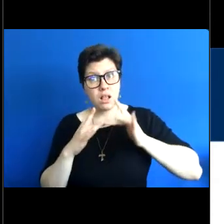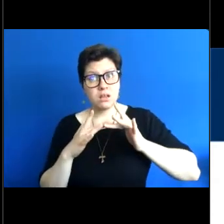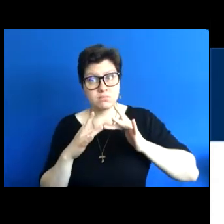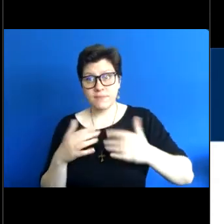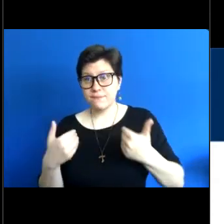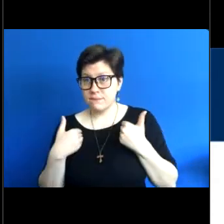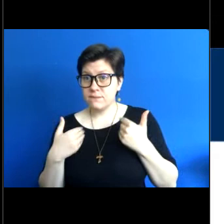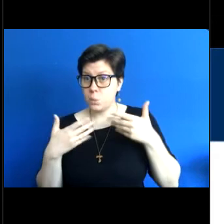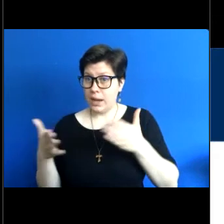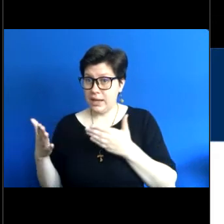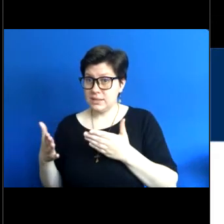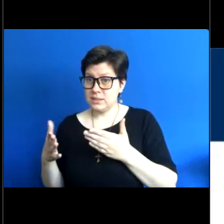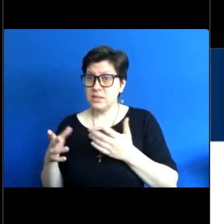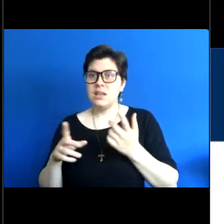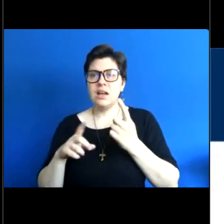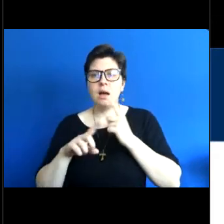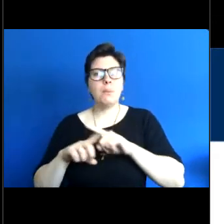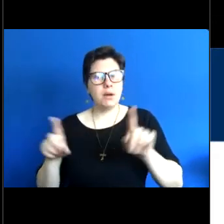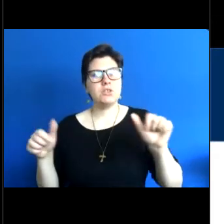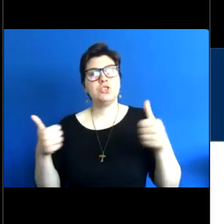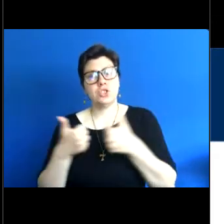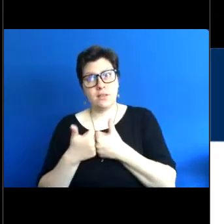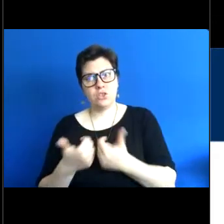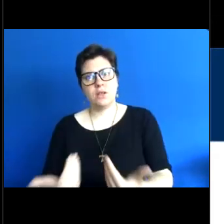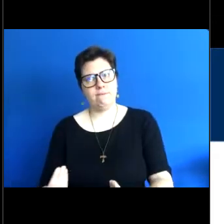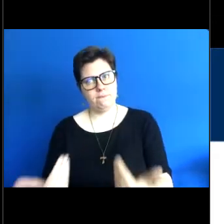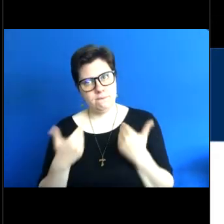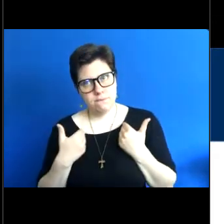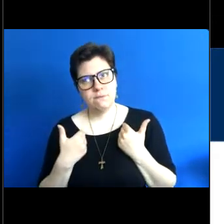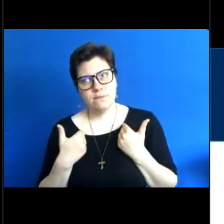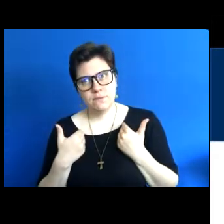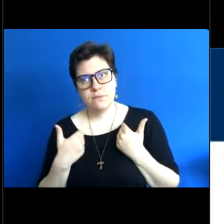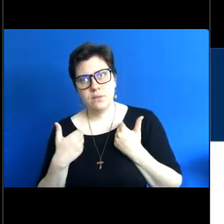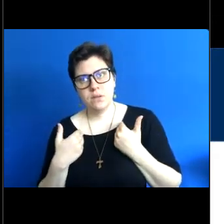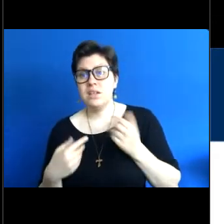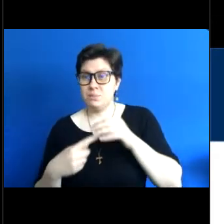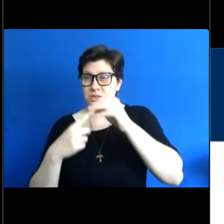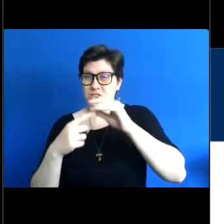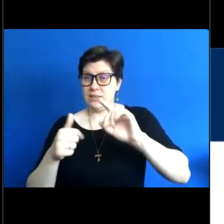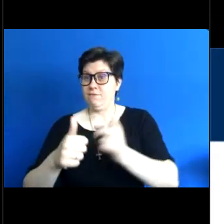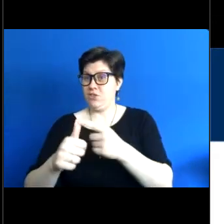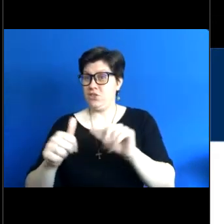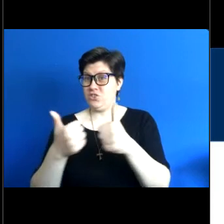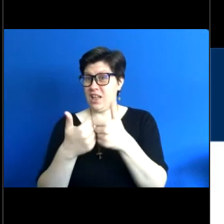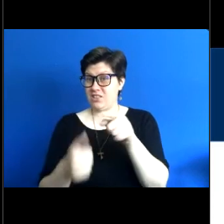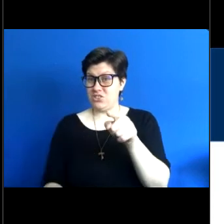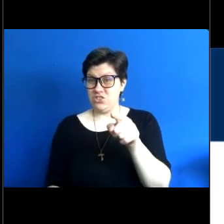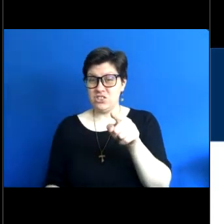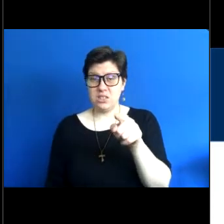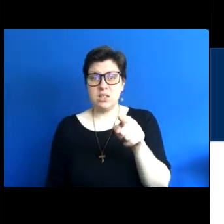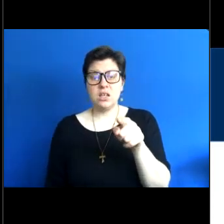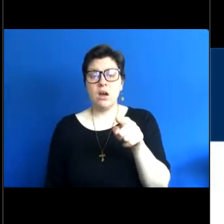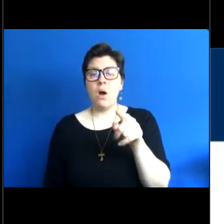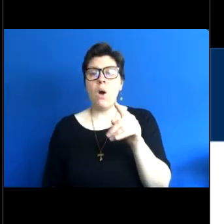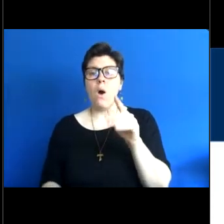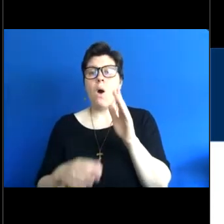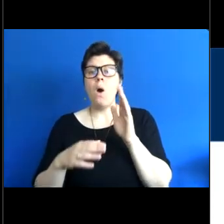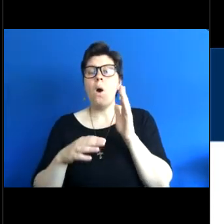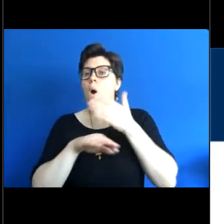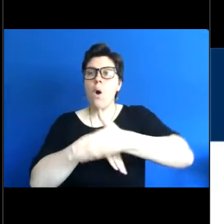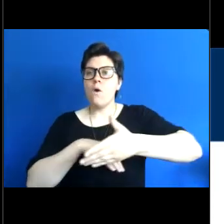formation, but there are incredible challenges, especially this first challenge in thinking about overstimulation